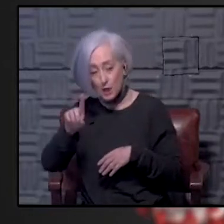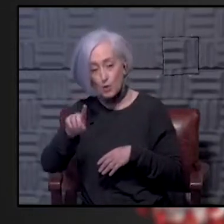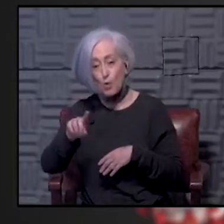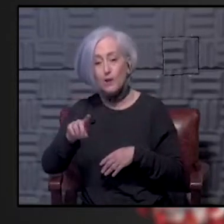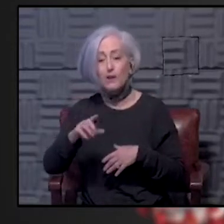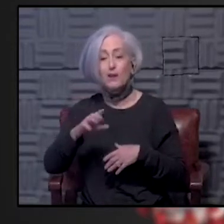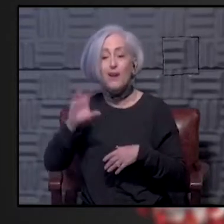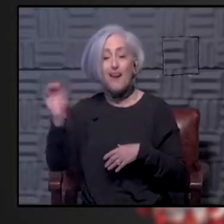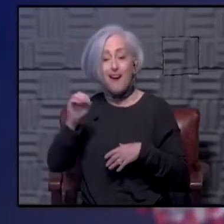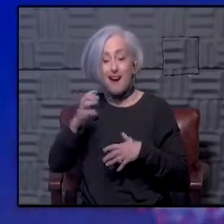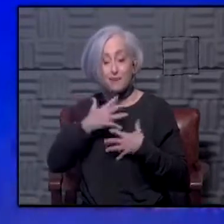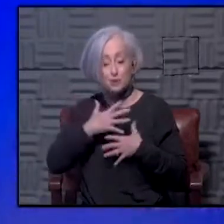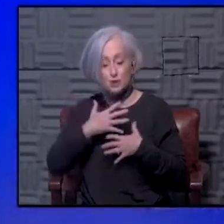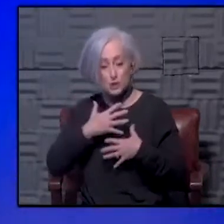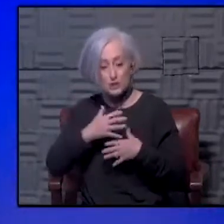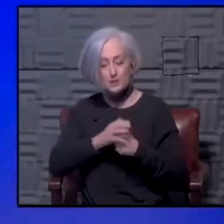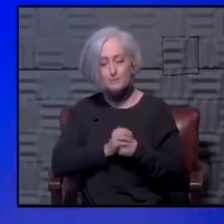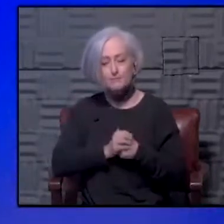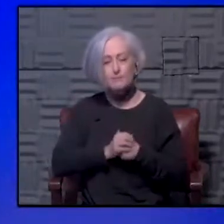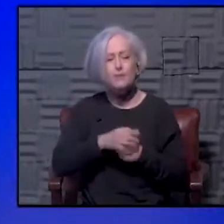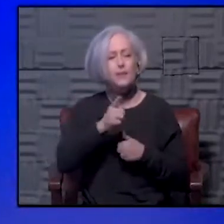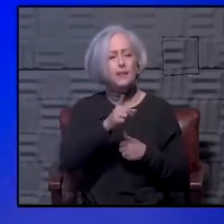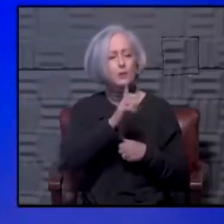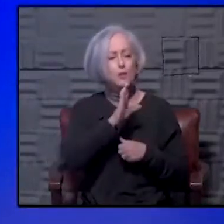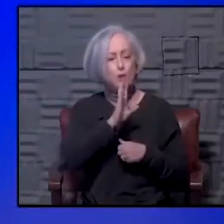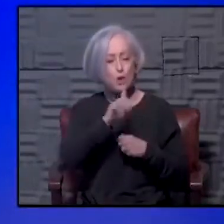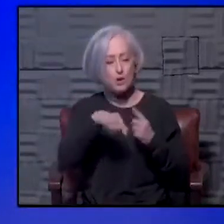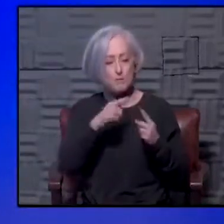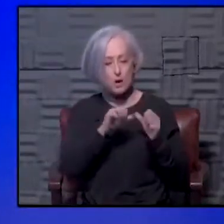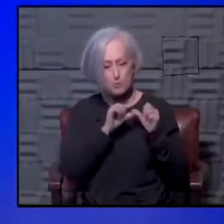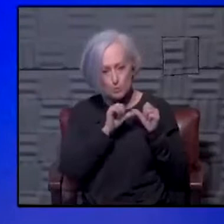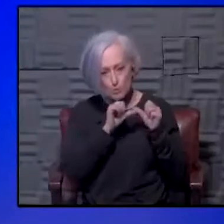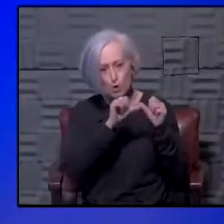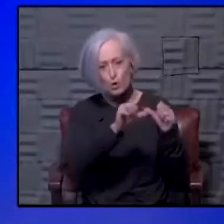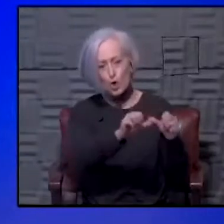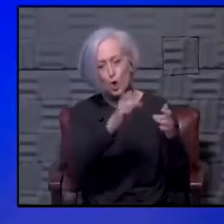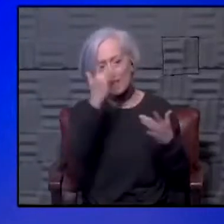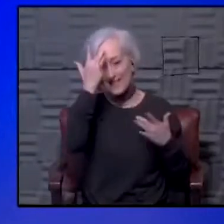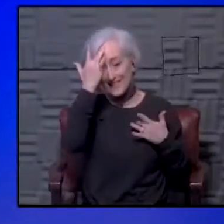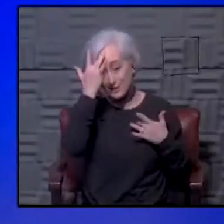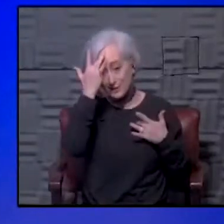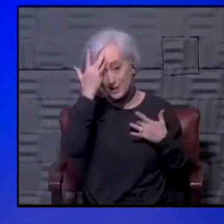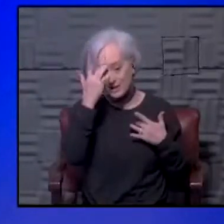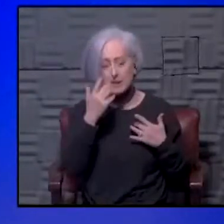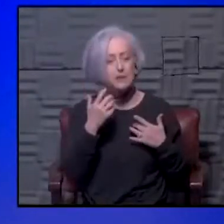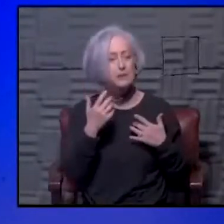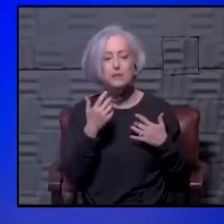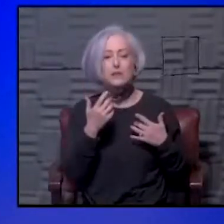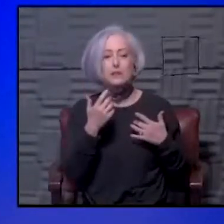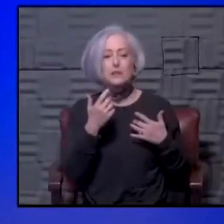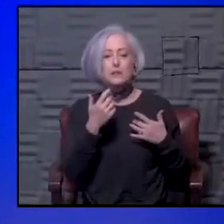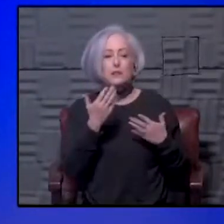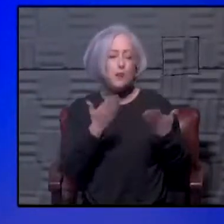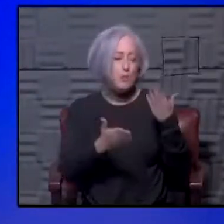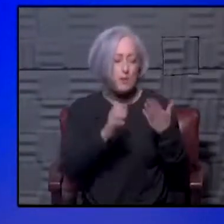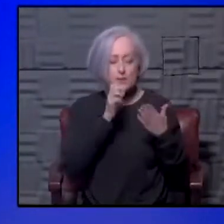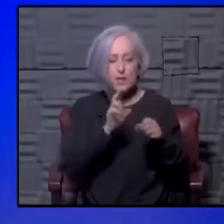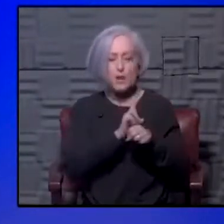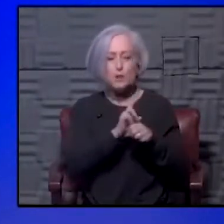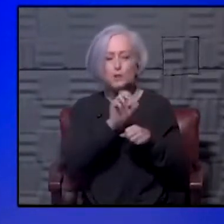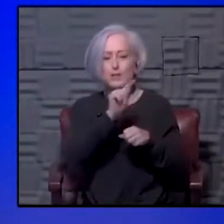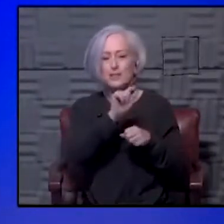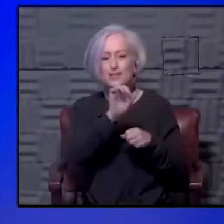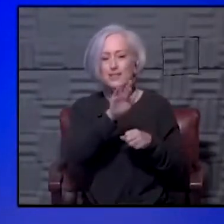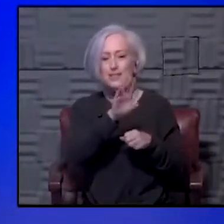prolonged illness, they've probably been in the hospital long enough where they are not still on the steroids. The steroids are typically a fairly